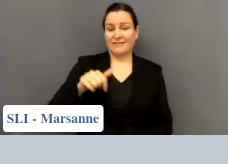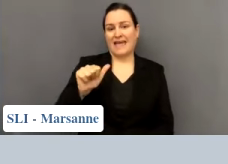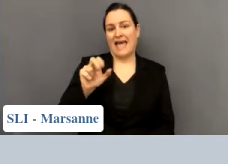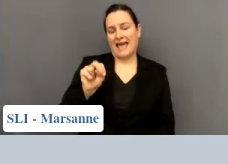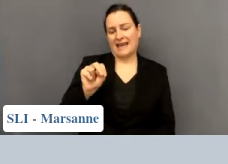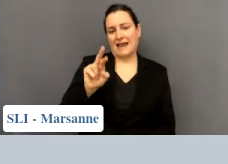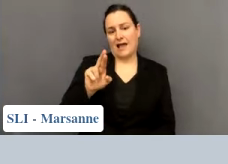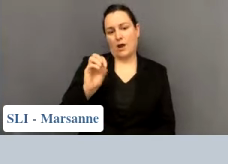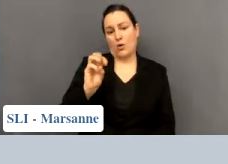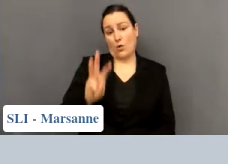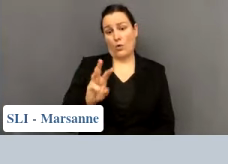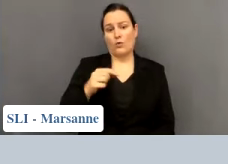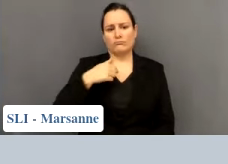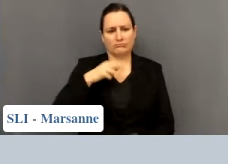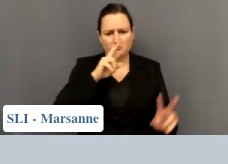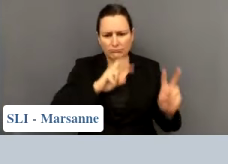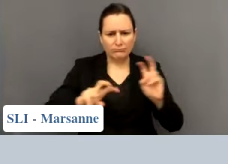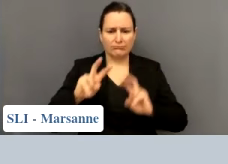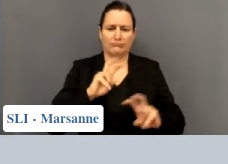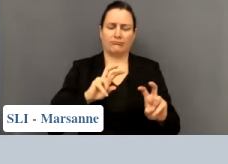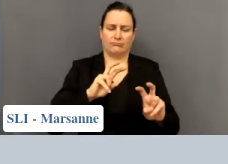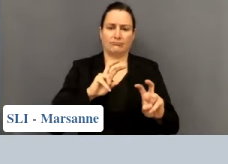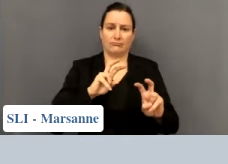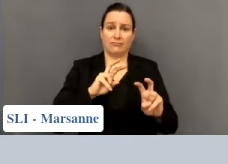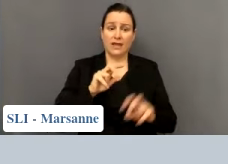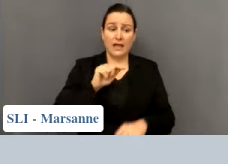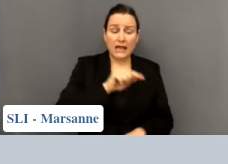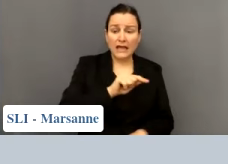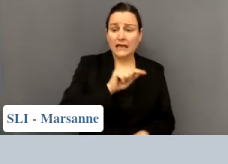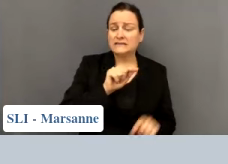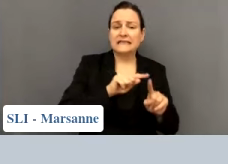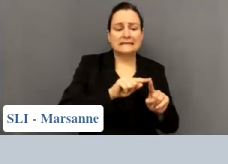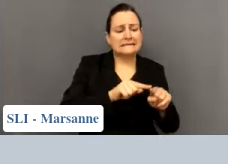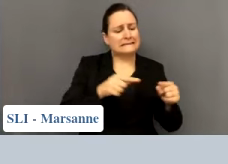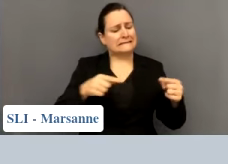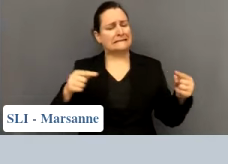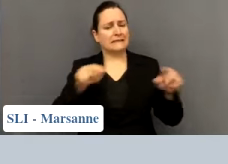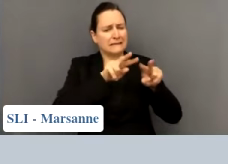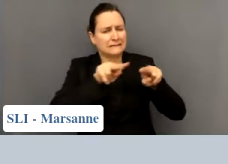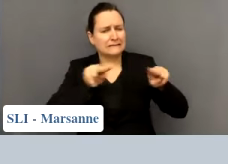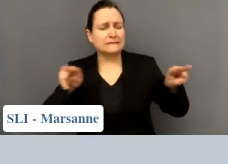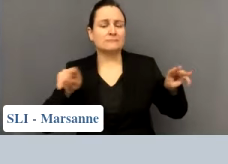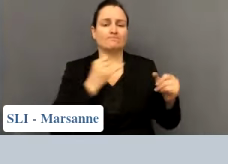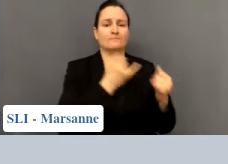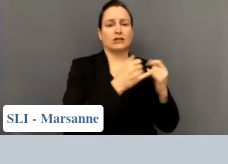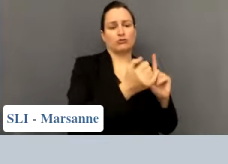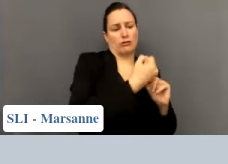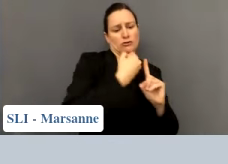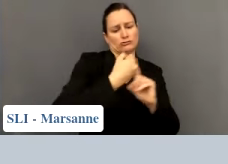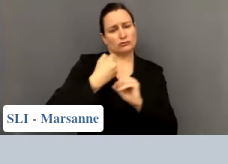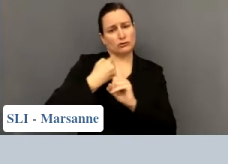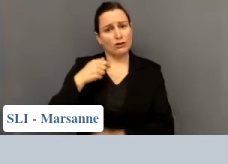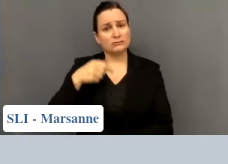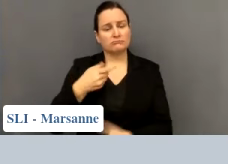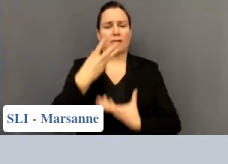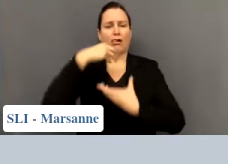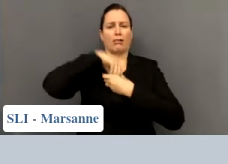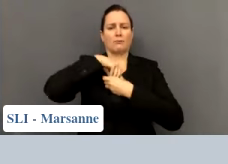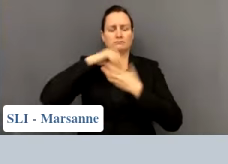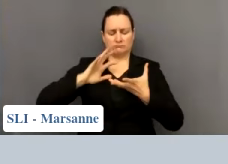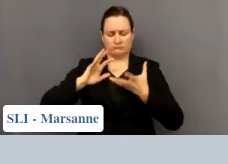and each has its own economic and social implications for victims and survivors. Ultimately, this research shows